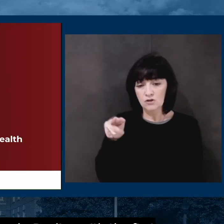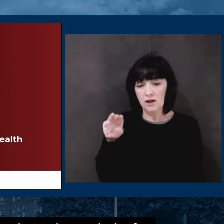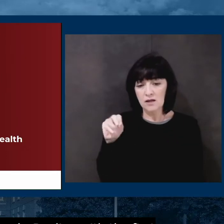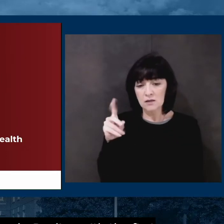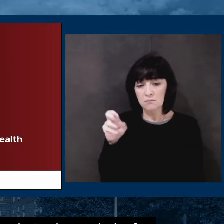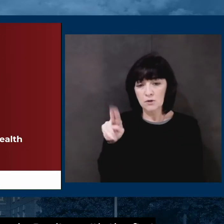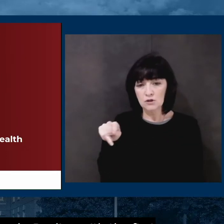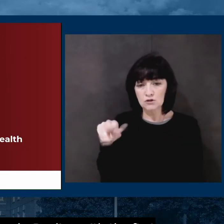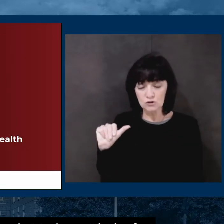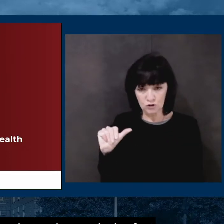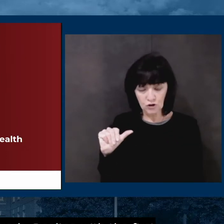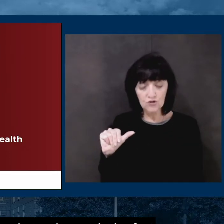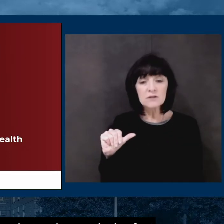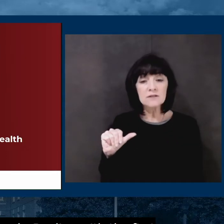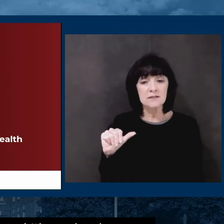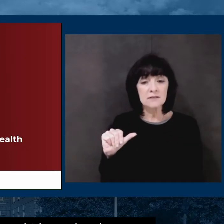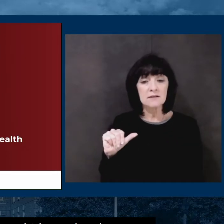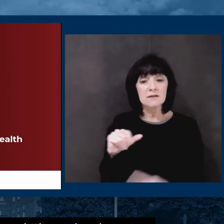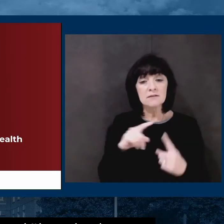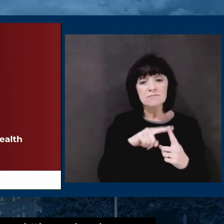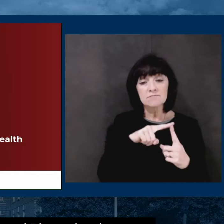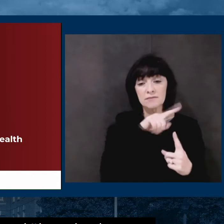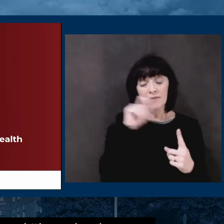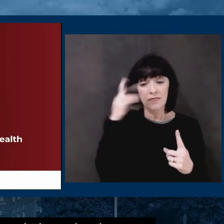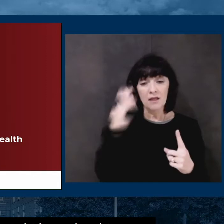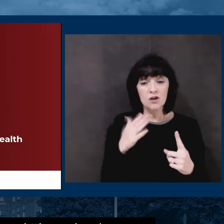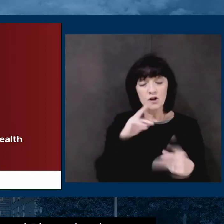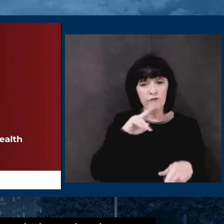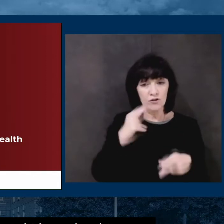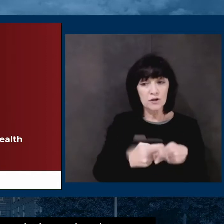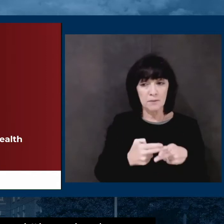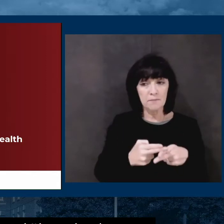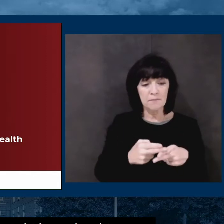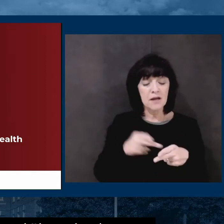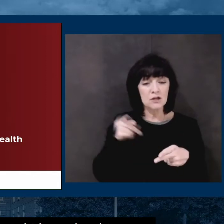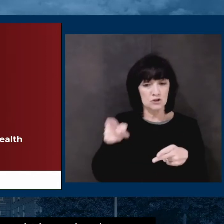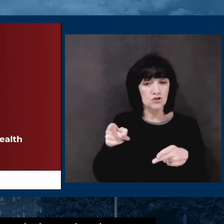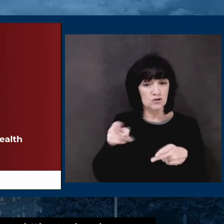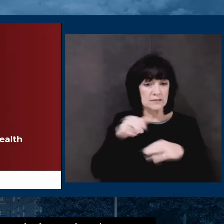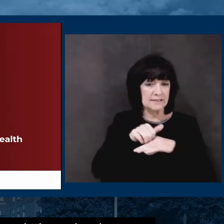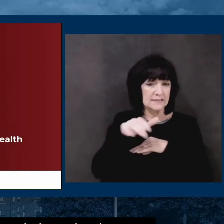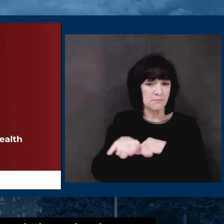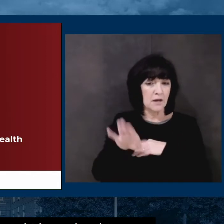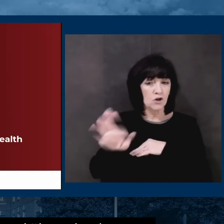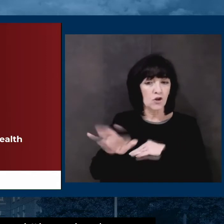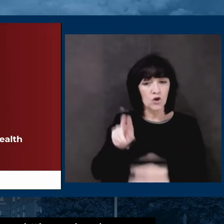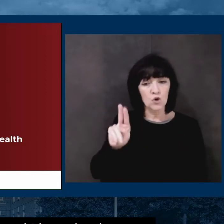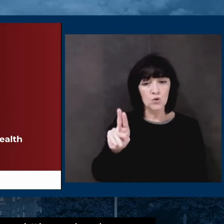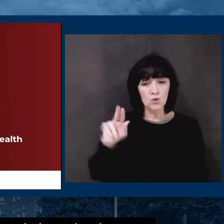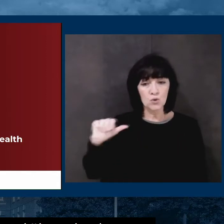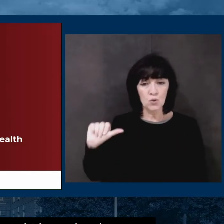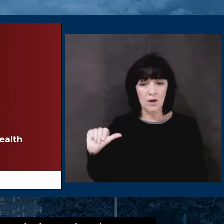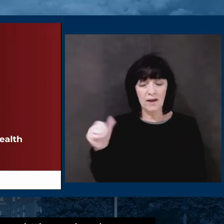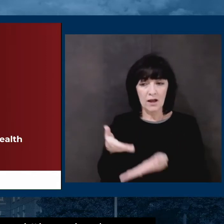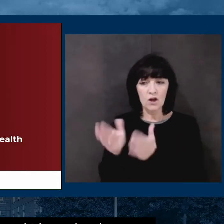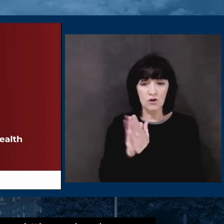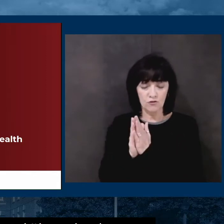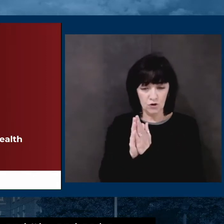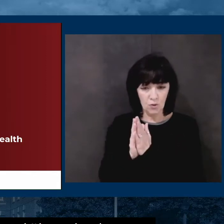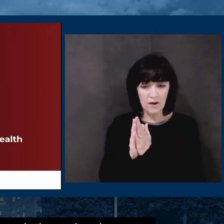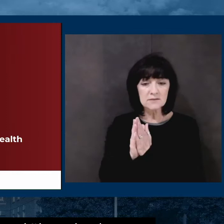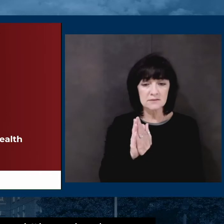Ratain mentioned last week, the Pfizer manufacturer submitted its EUA request to the FDA on November